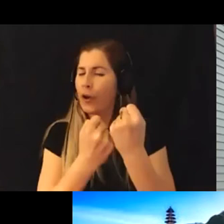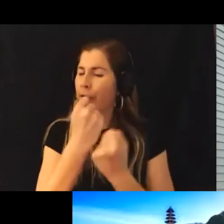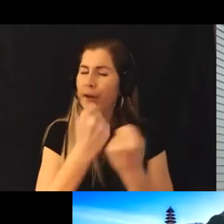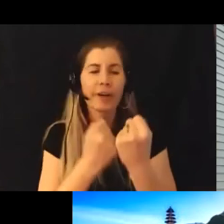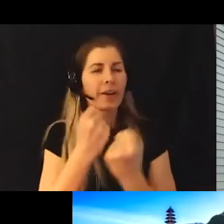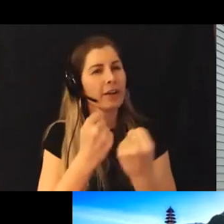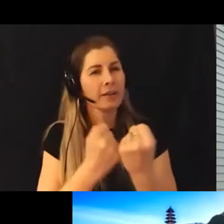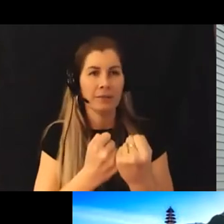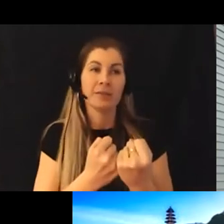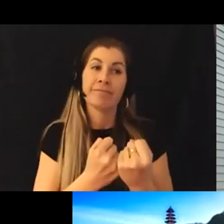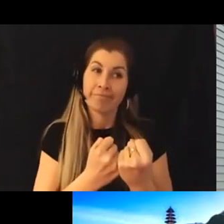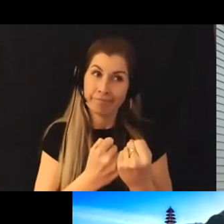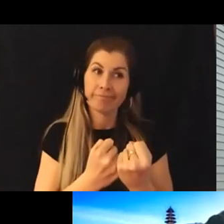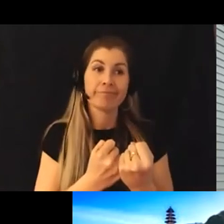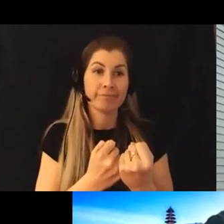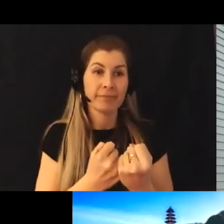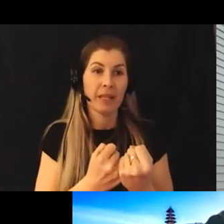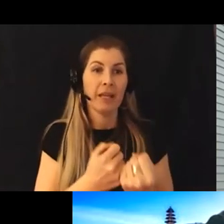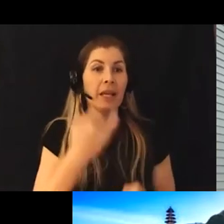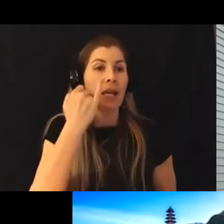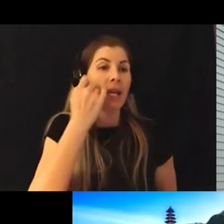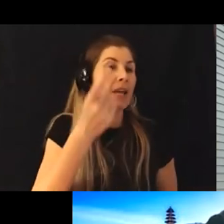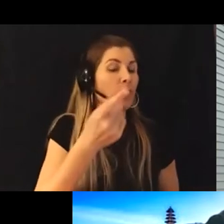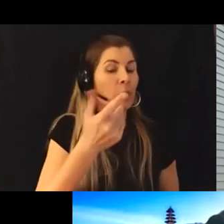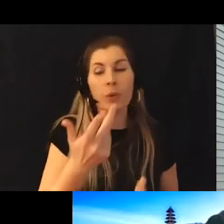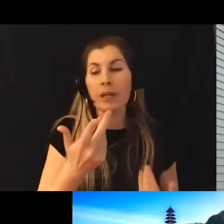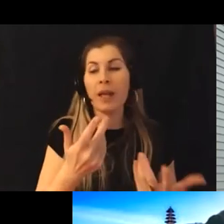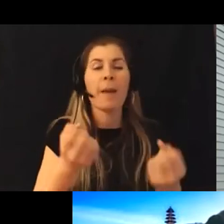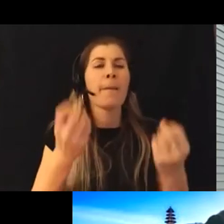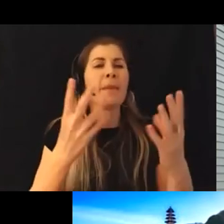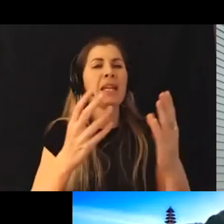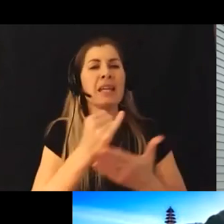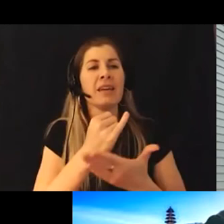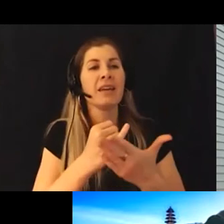is another piece. When those, you know, if you're Americans for the Arts, a lot of teaching artists